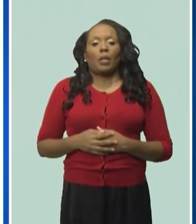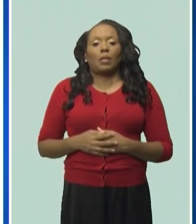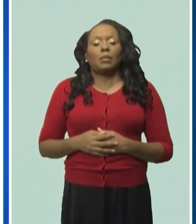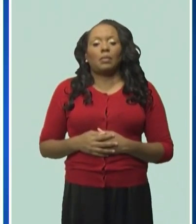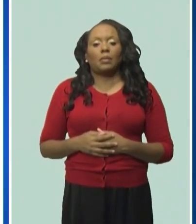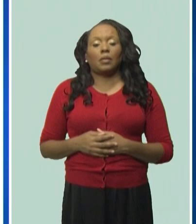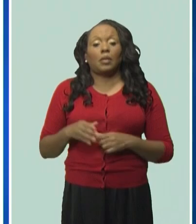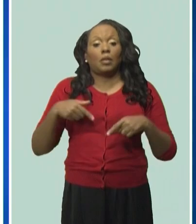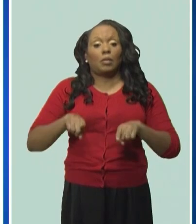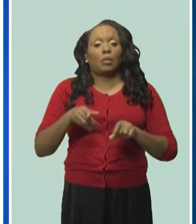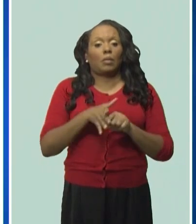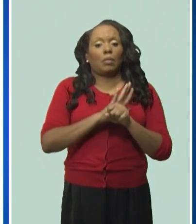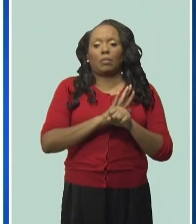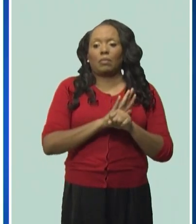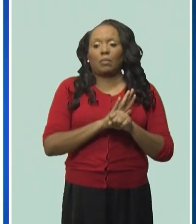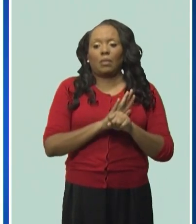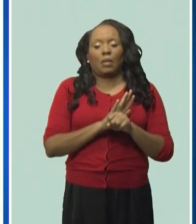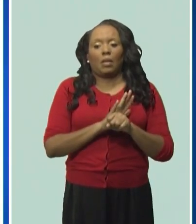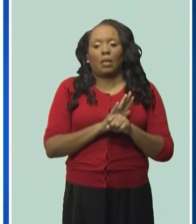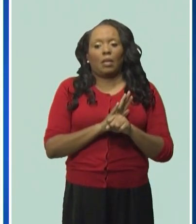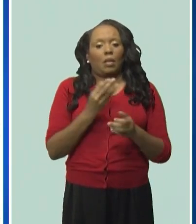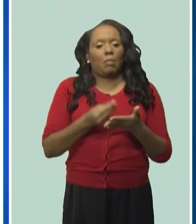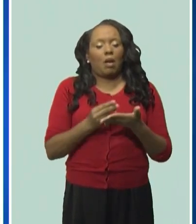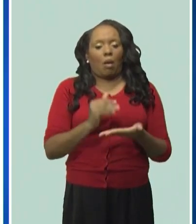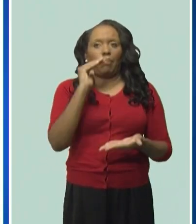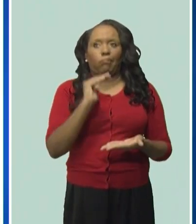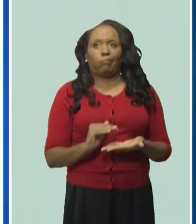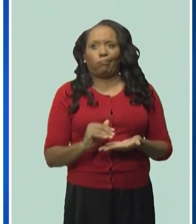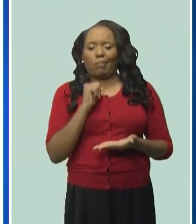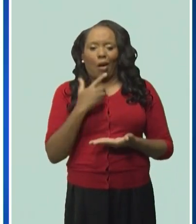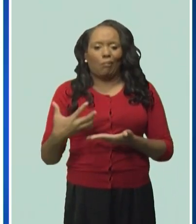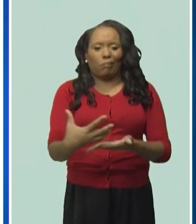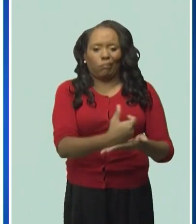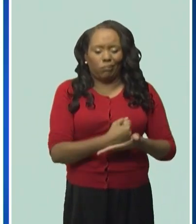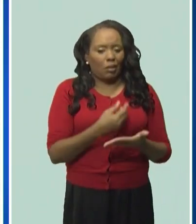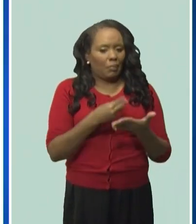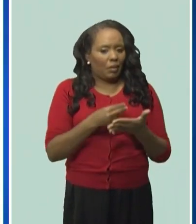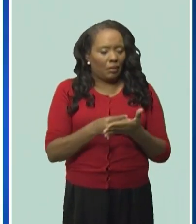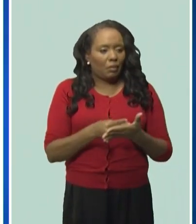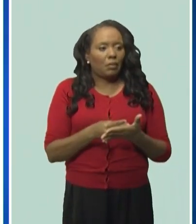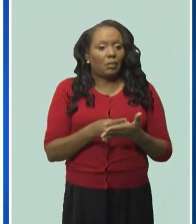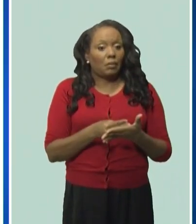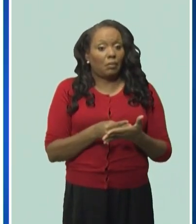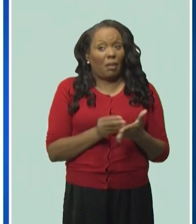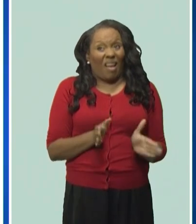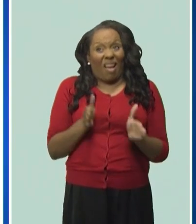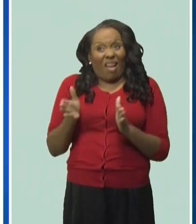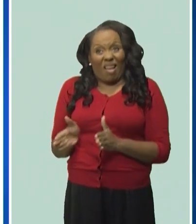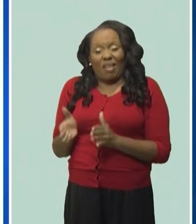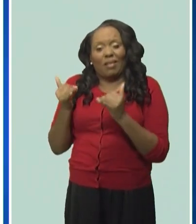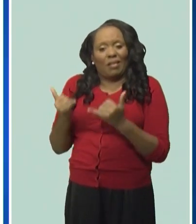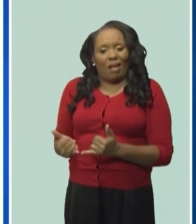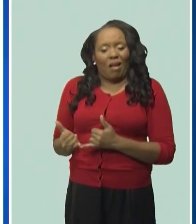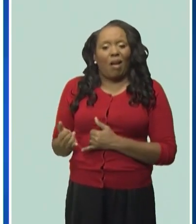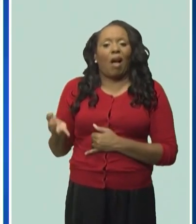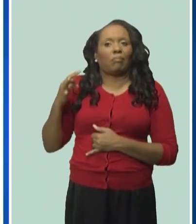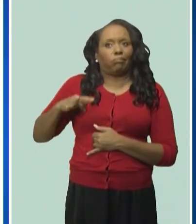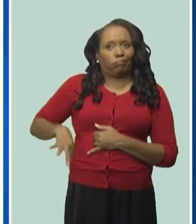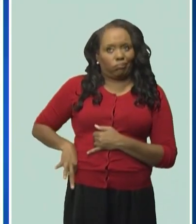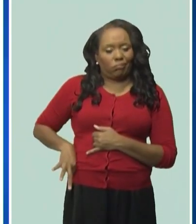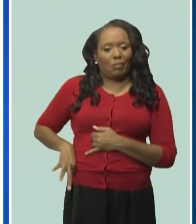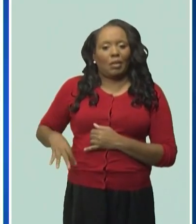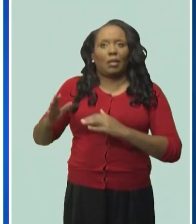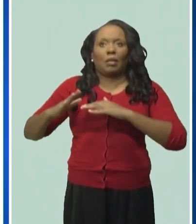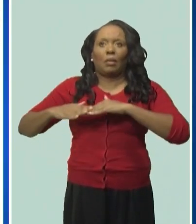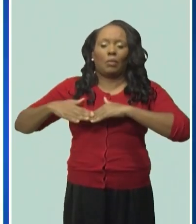loss during COVID, and now we have been able to receive a profit in